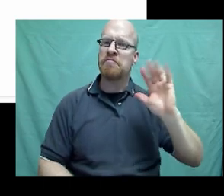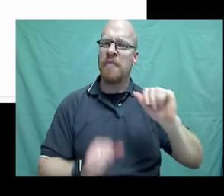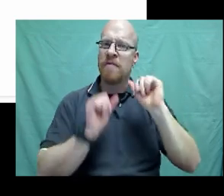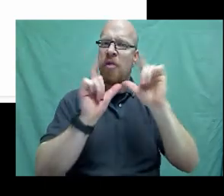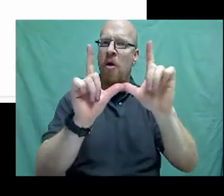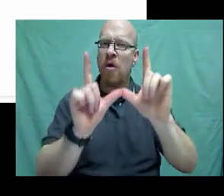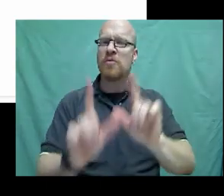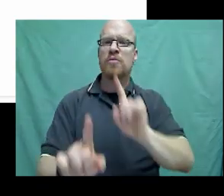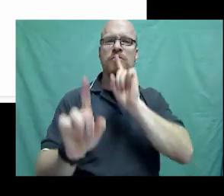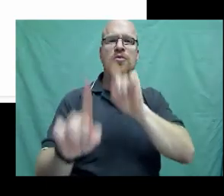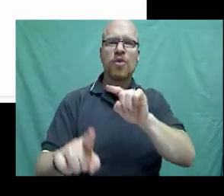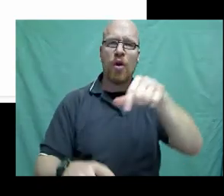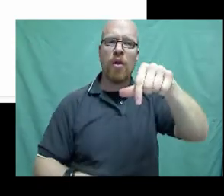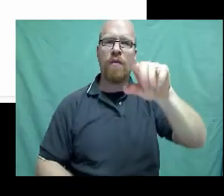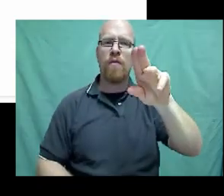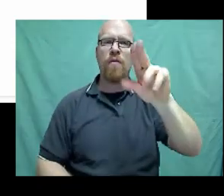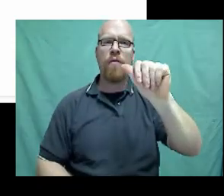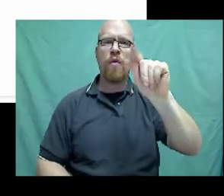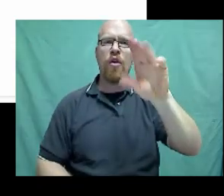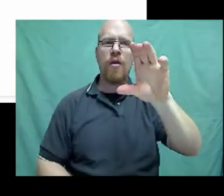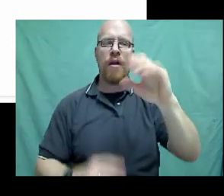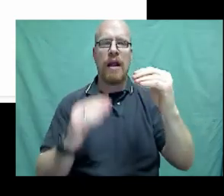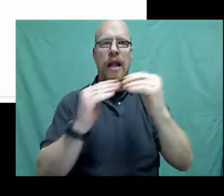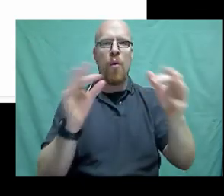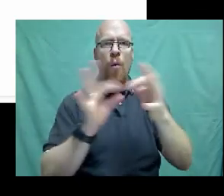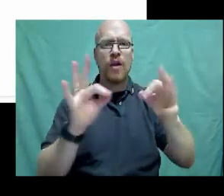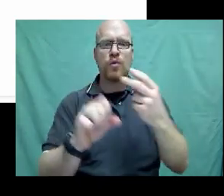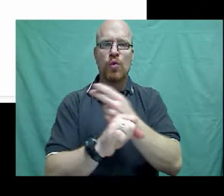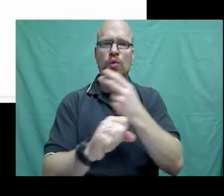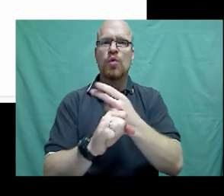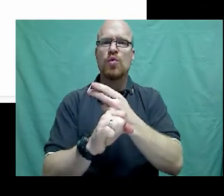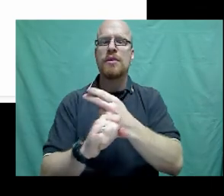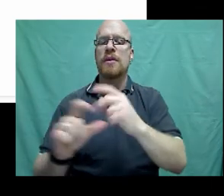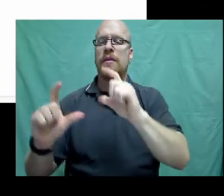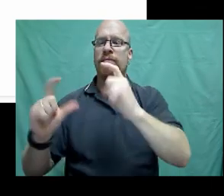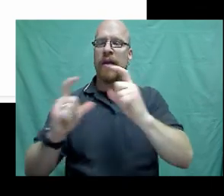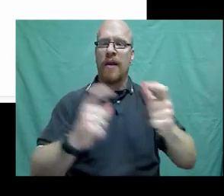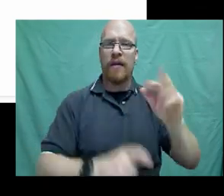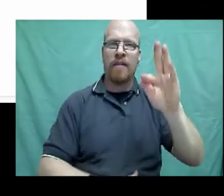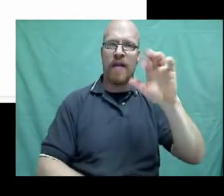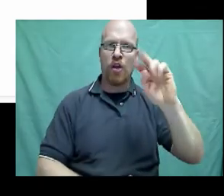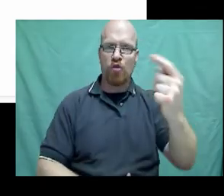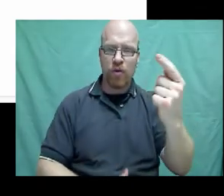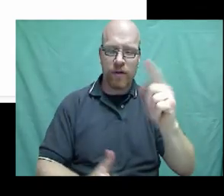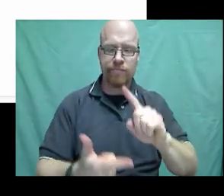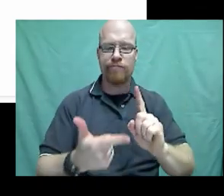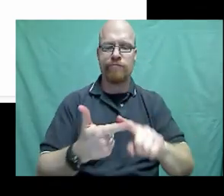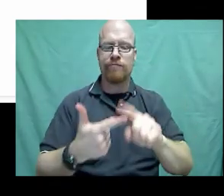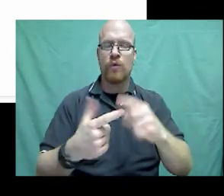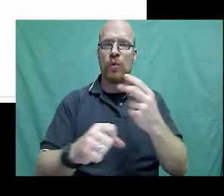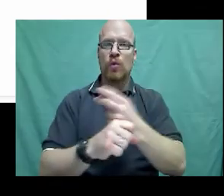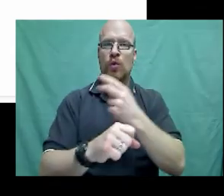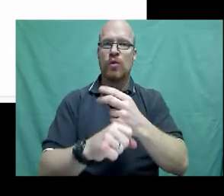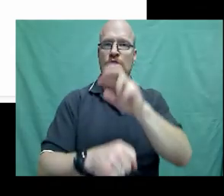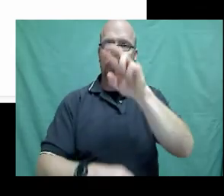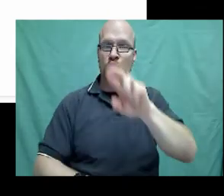Now, in previous vlogs, we've solved quadratic equations using the factoring